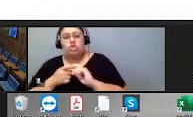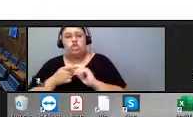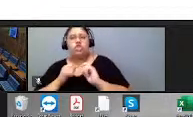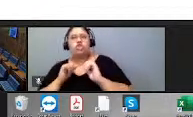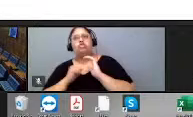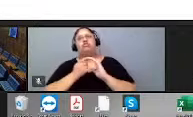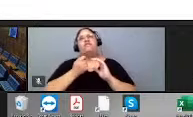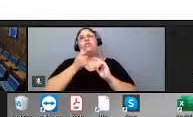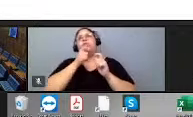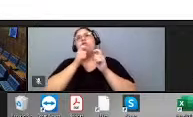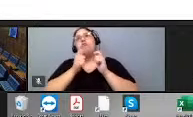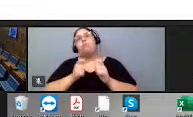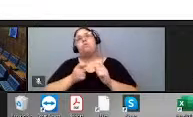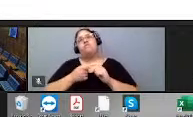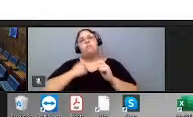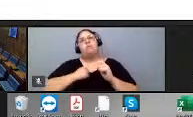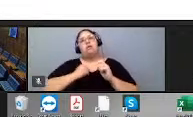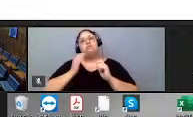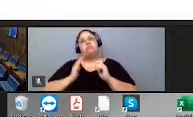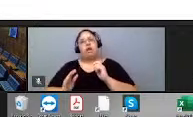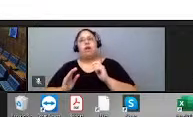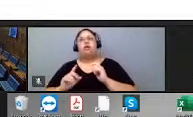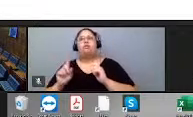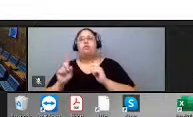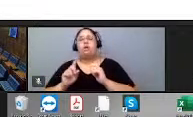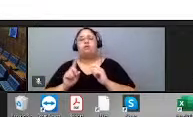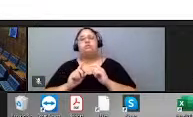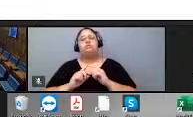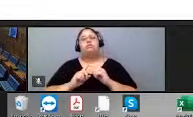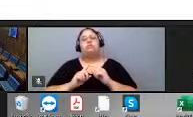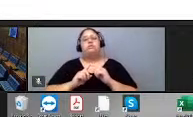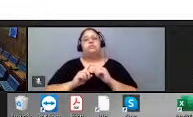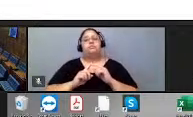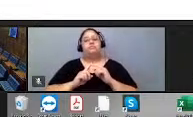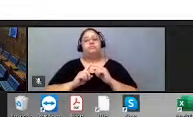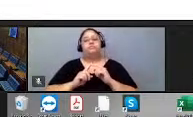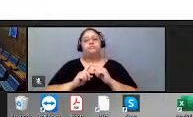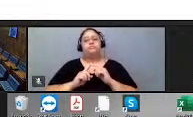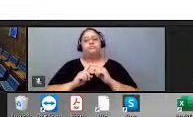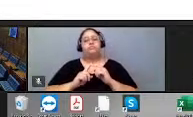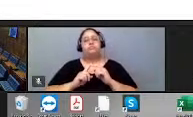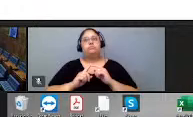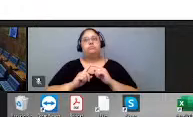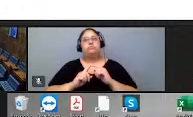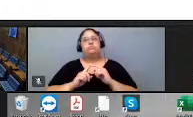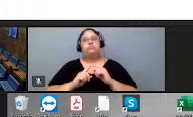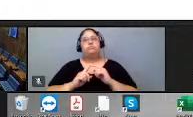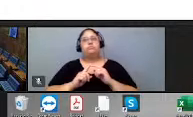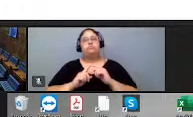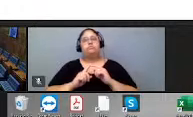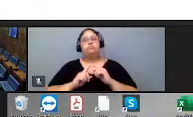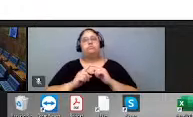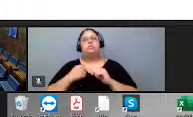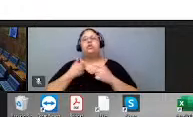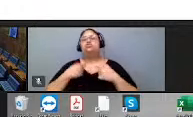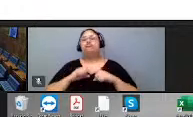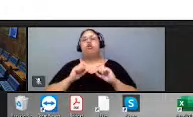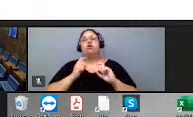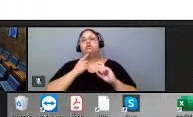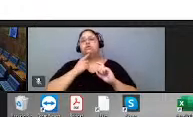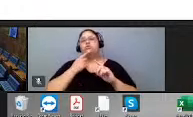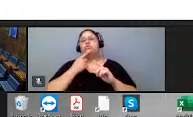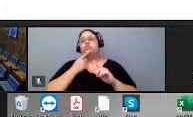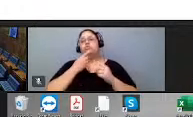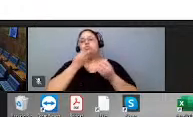few little comments from my side is um and this is at from and I didn't get a chance to mention this at our engagement